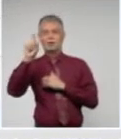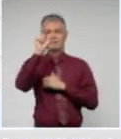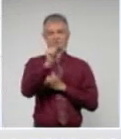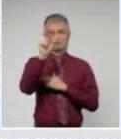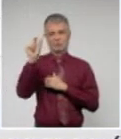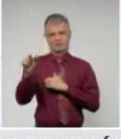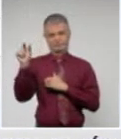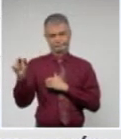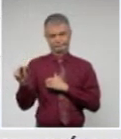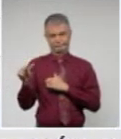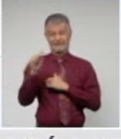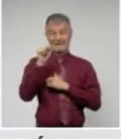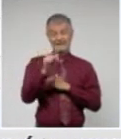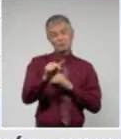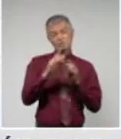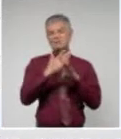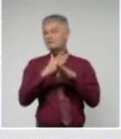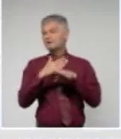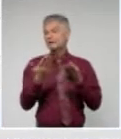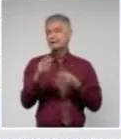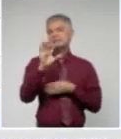538,652, of which